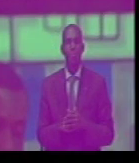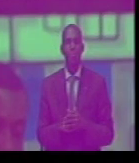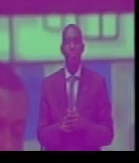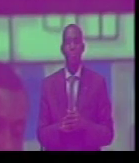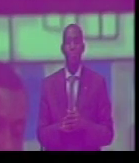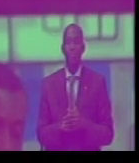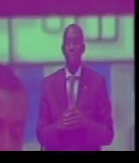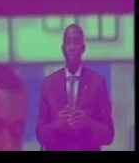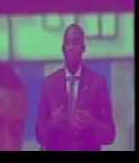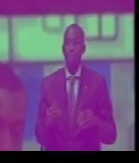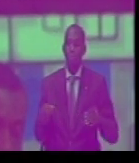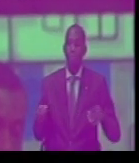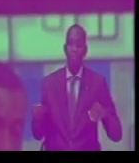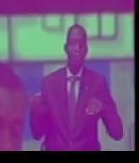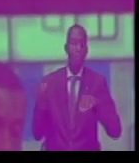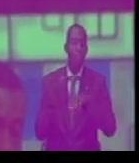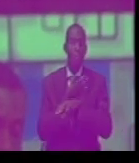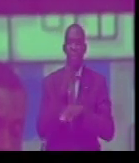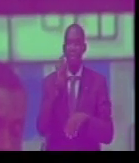now.